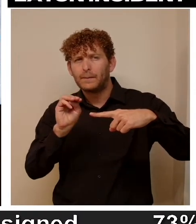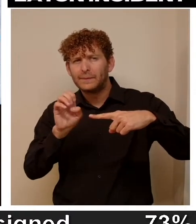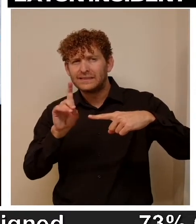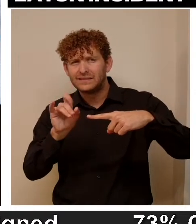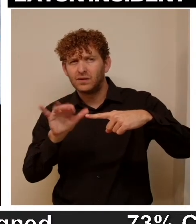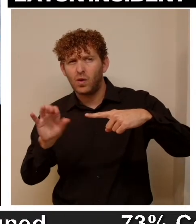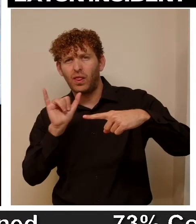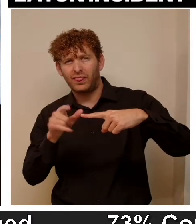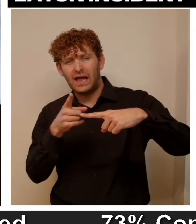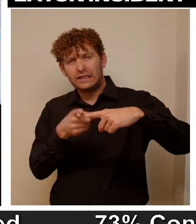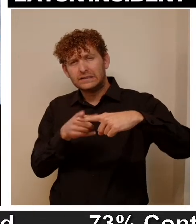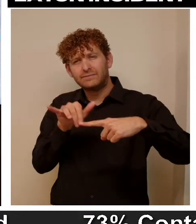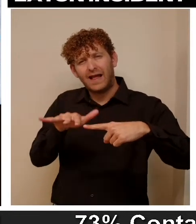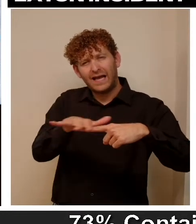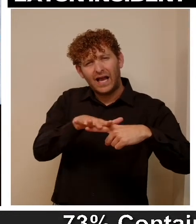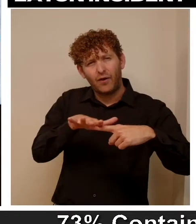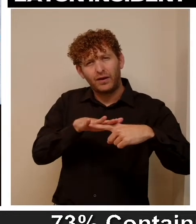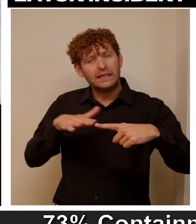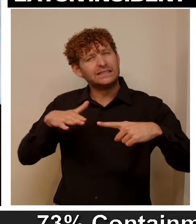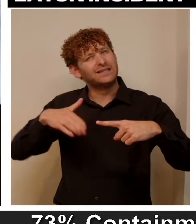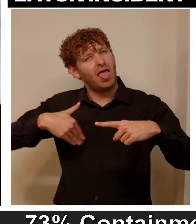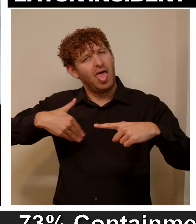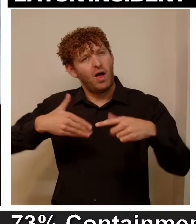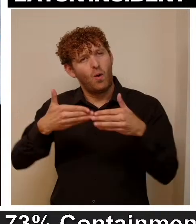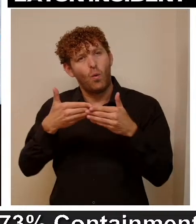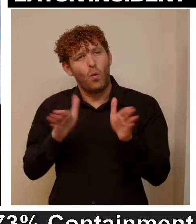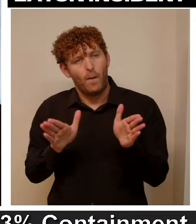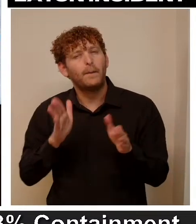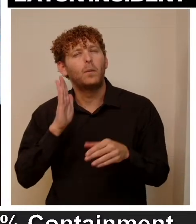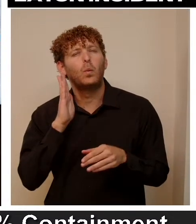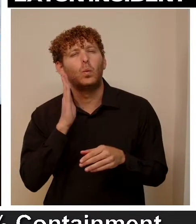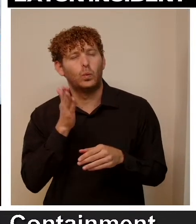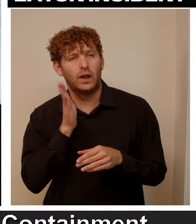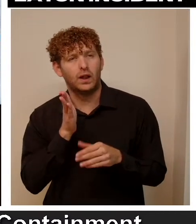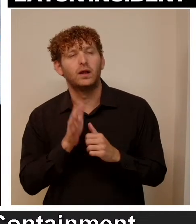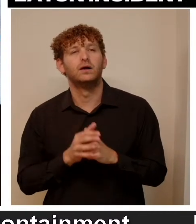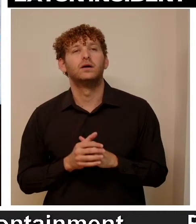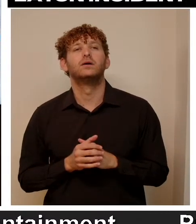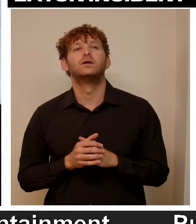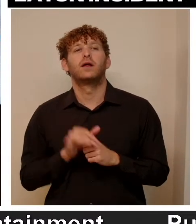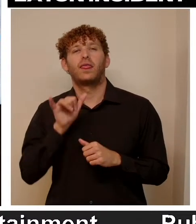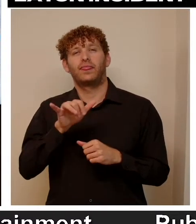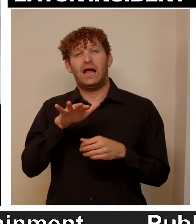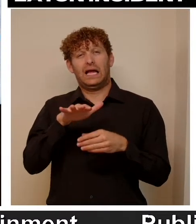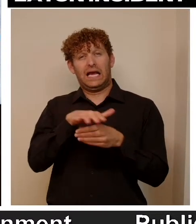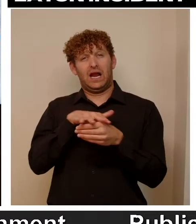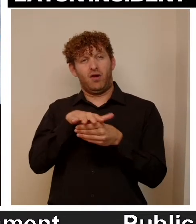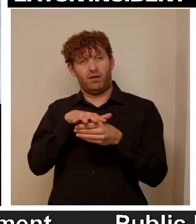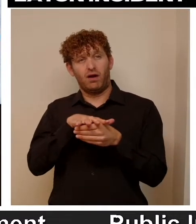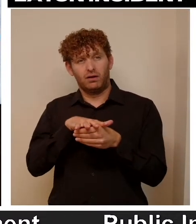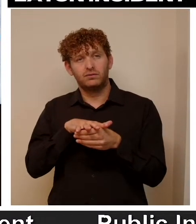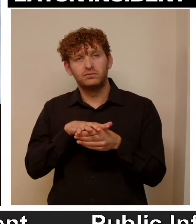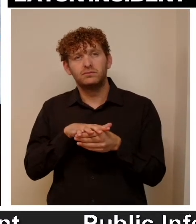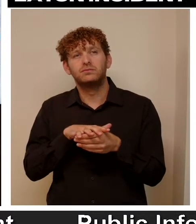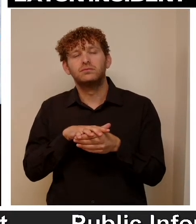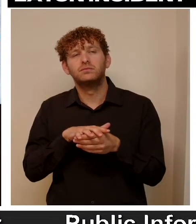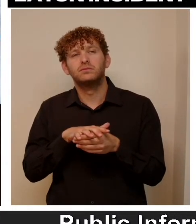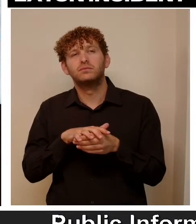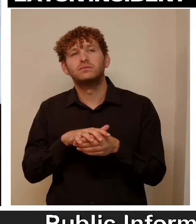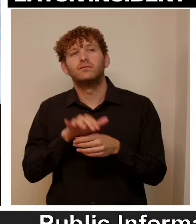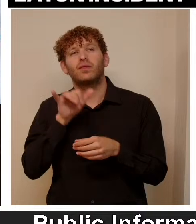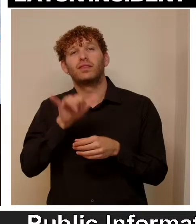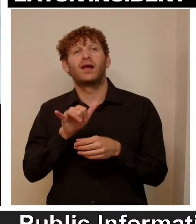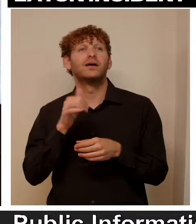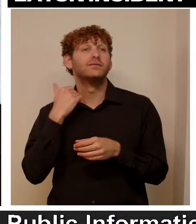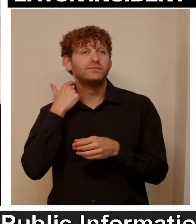so that area is not open. So between Mendocino and Harriet, that small spot, so it's south of Harriet, north